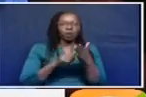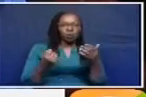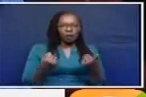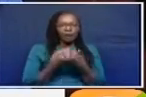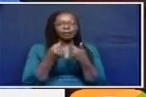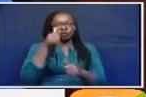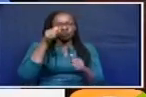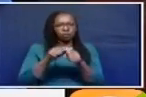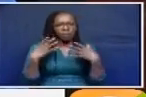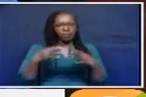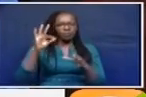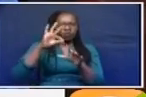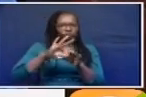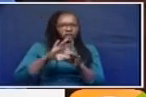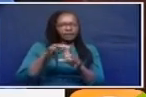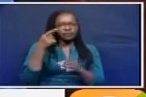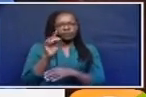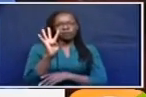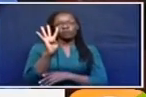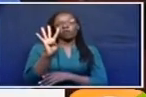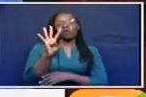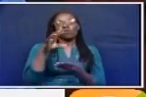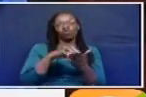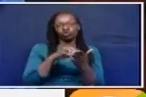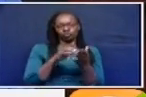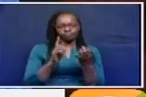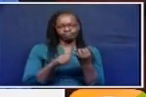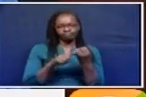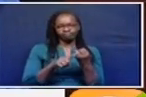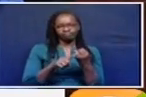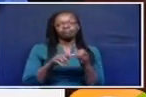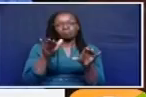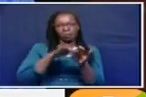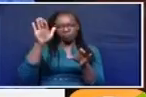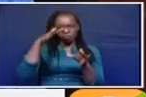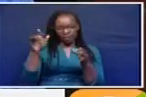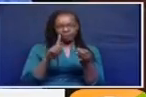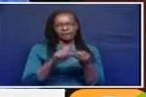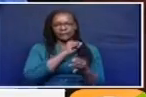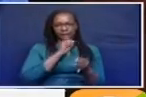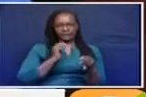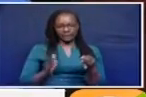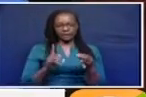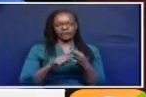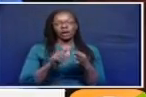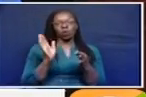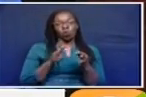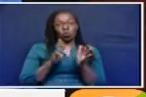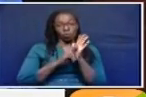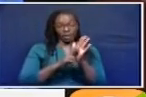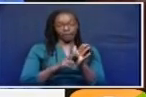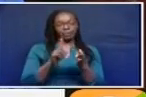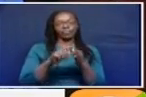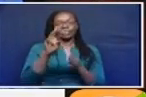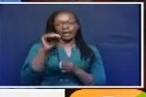that people voted for four elective seats, that is the Member of Parliament, Senator, Women's Rep and MCA. But what has been happening